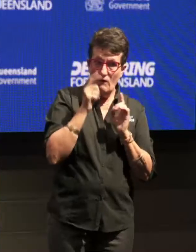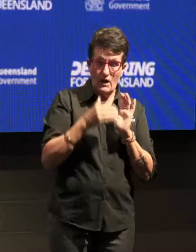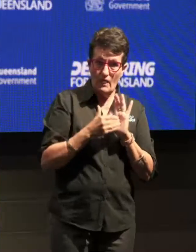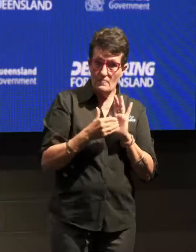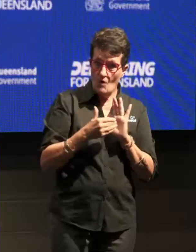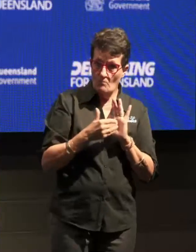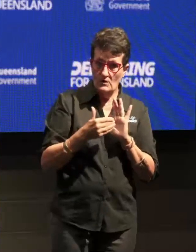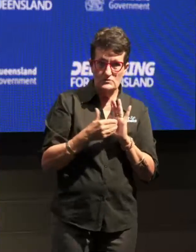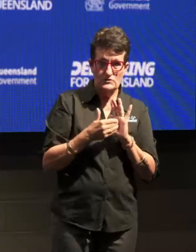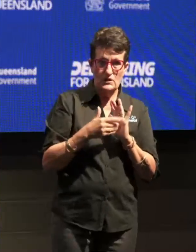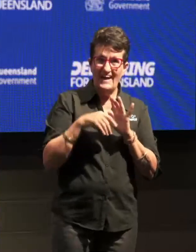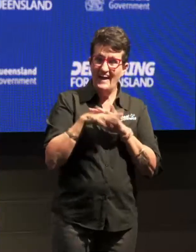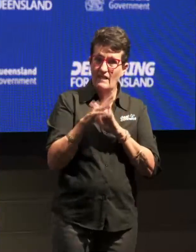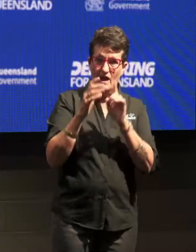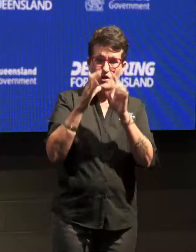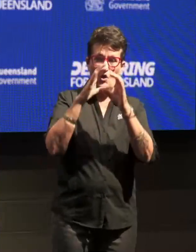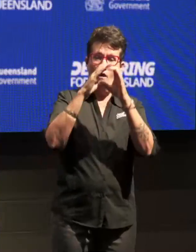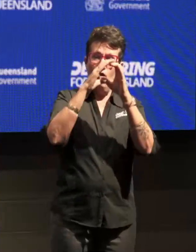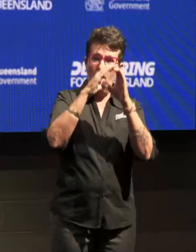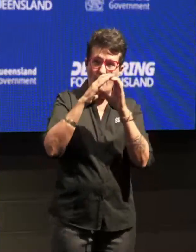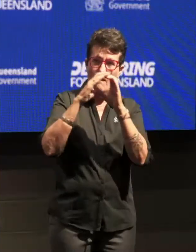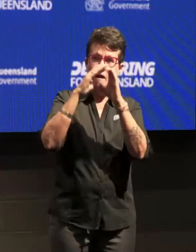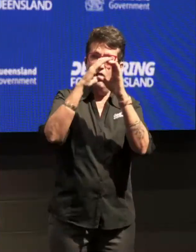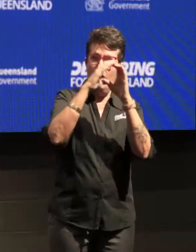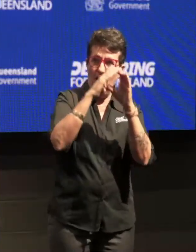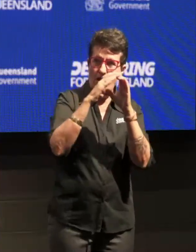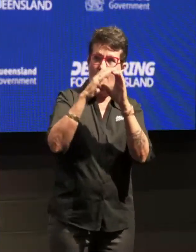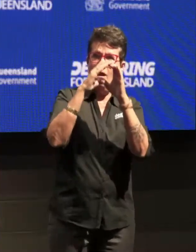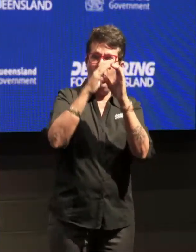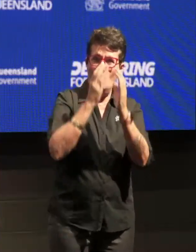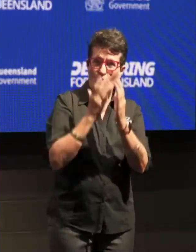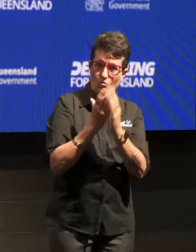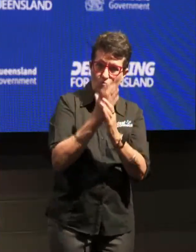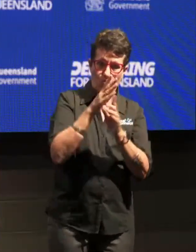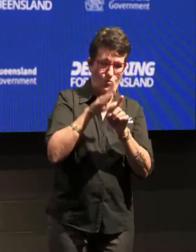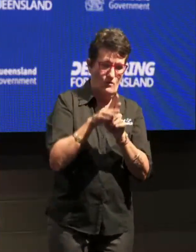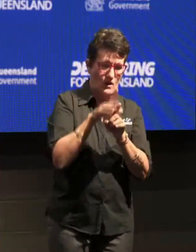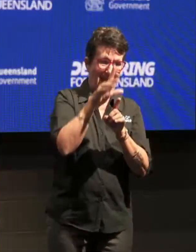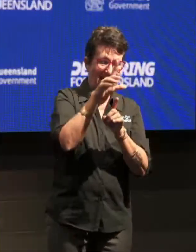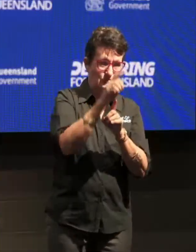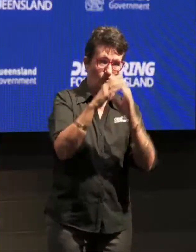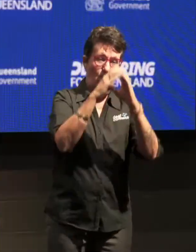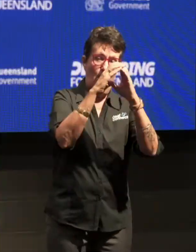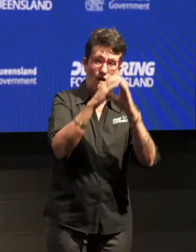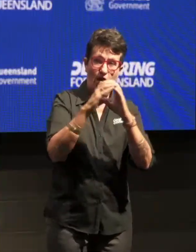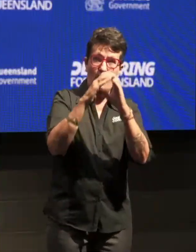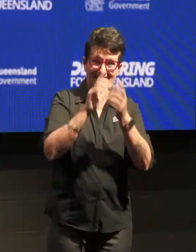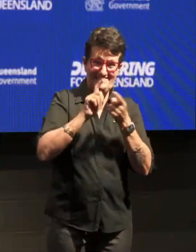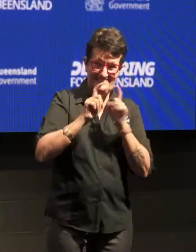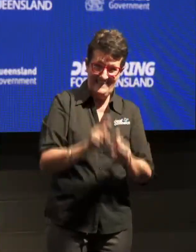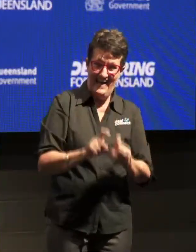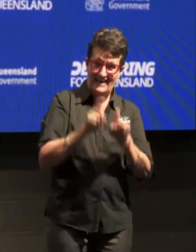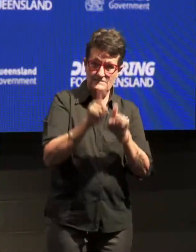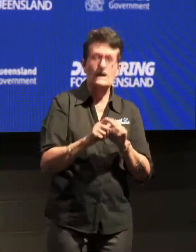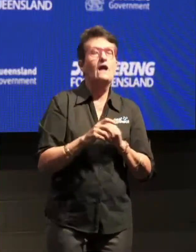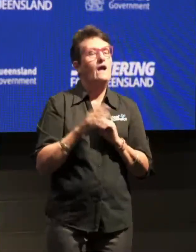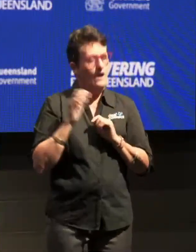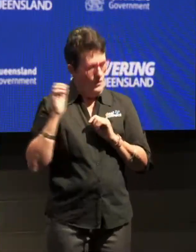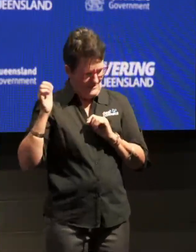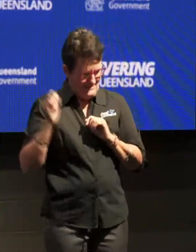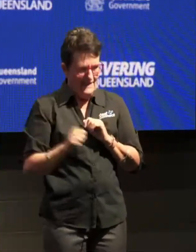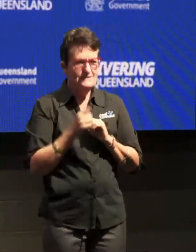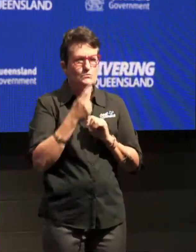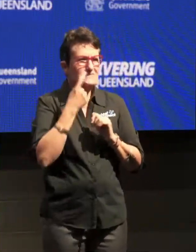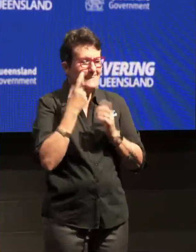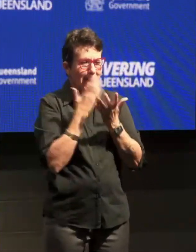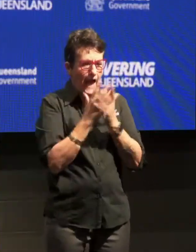could, I guess, linger over those communities through the weekend and even into next week? Sure, we look at a range of different guidance, and you sort of look at how